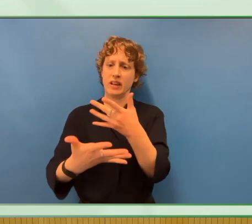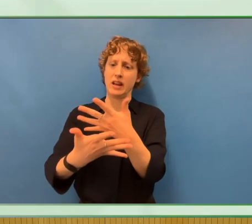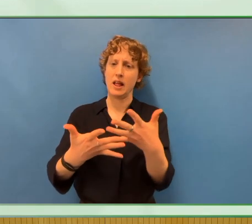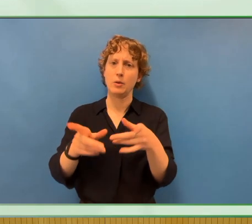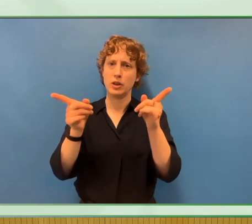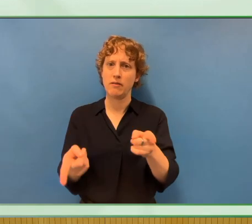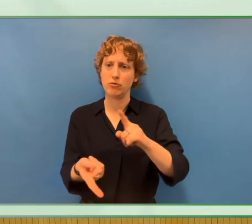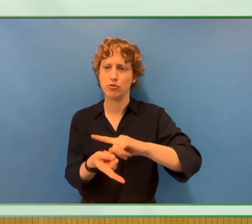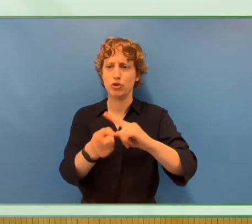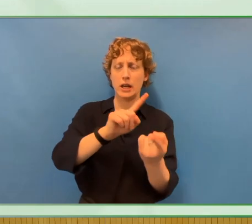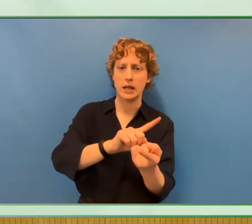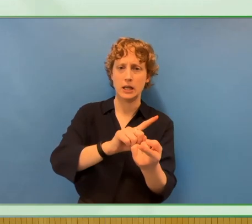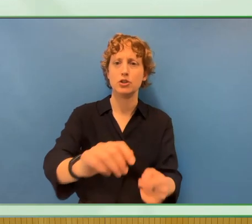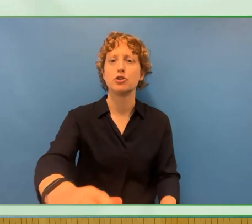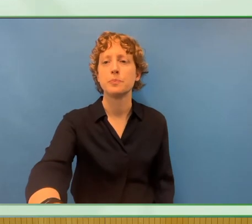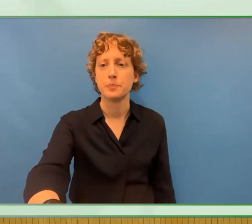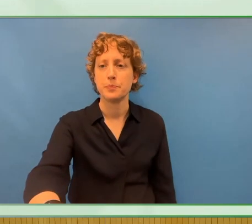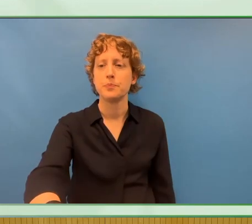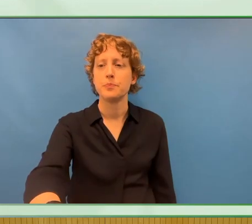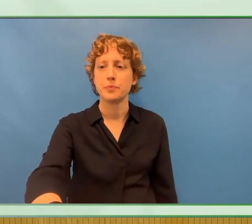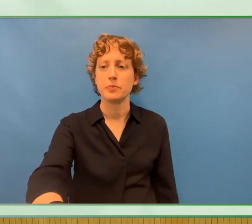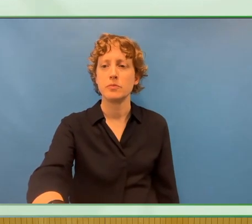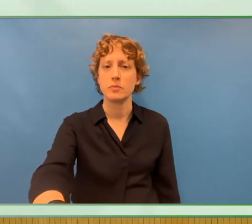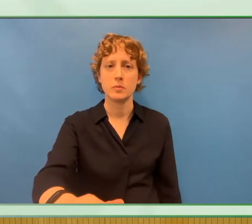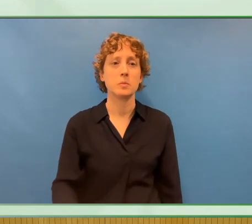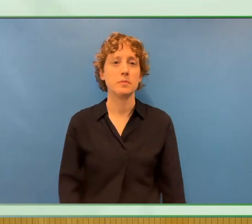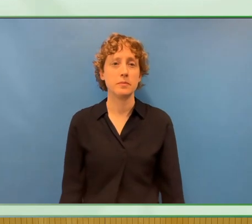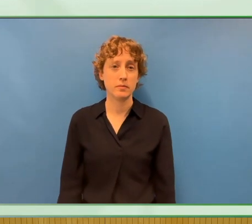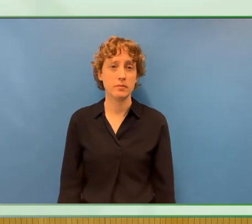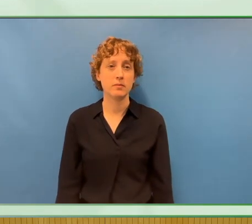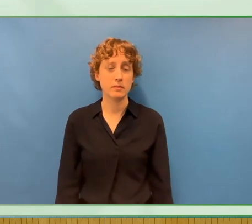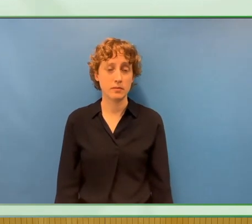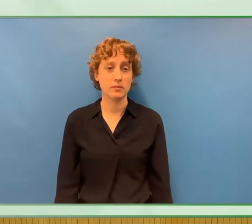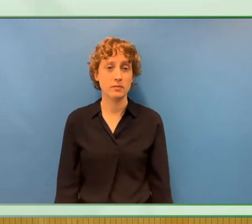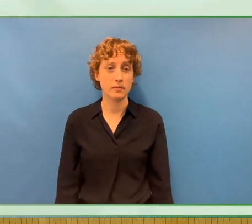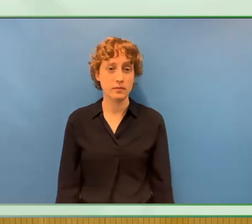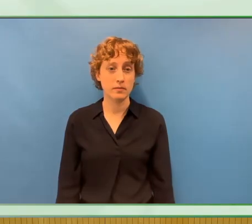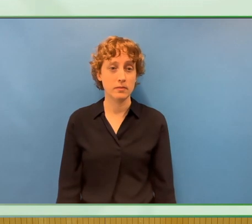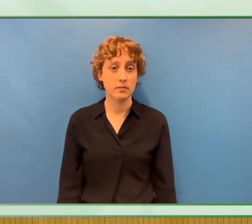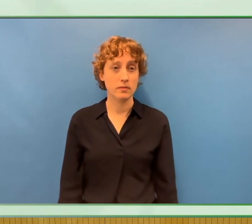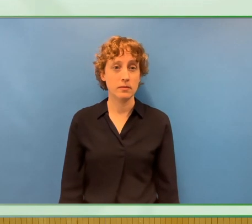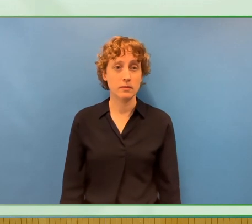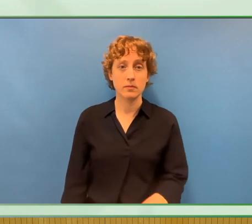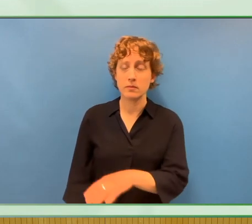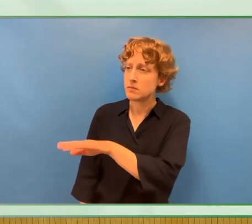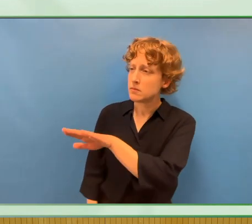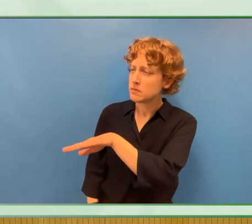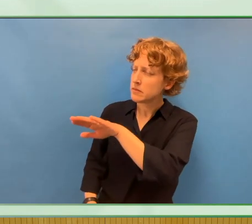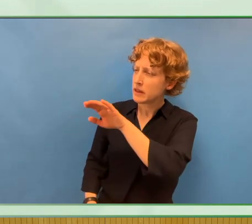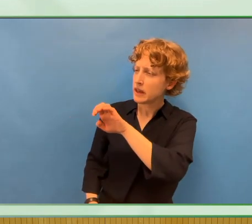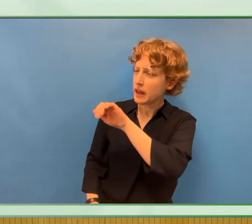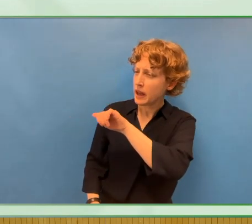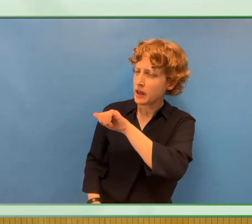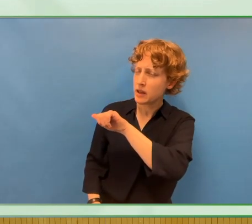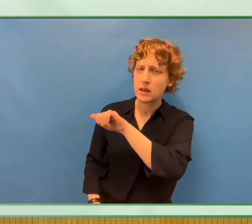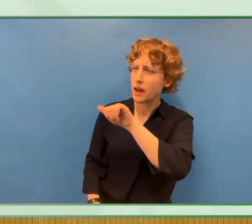sort of talk from the EA perspective, is either 100% or zero, that's not particularly helpful. What do you mean EA? The European Accessibility Act. Whether